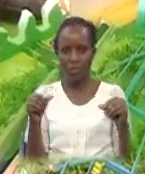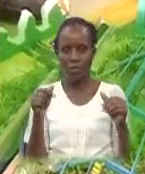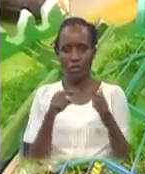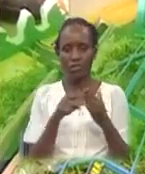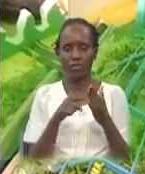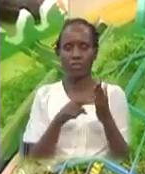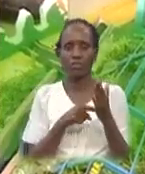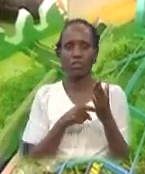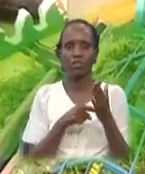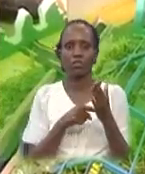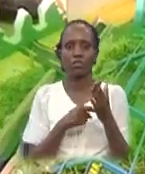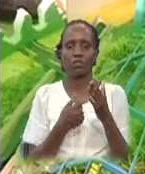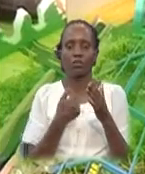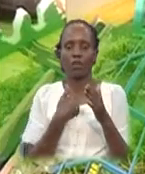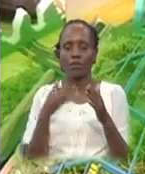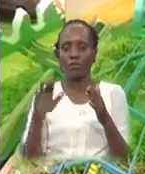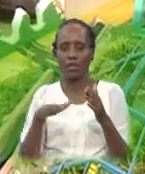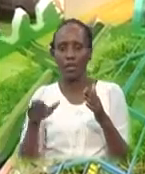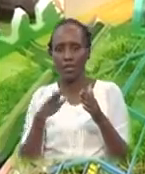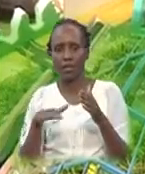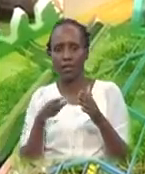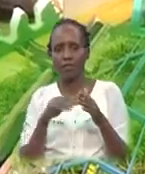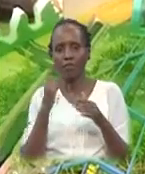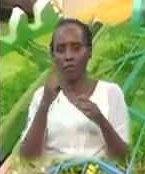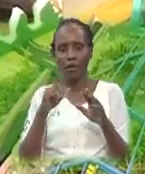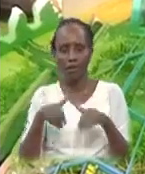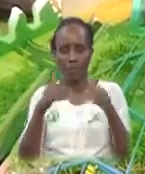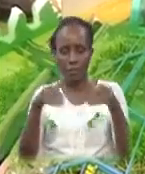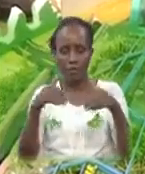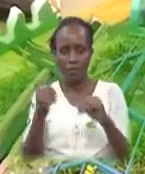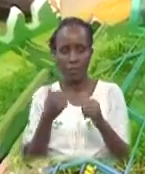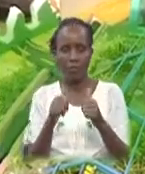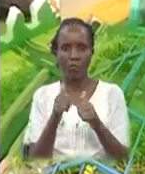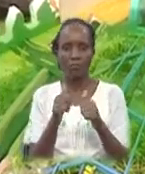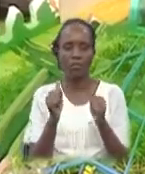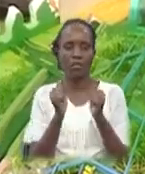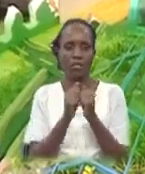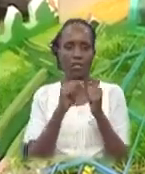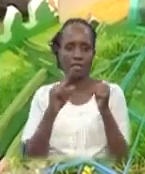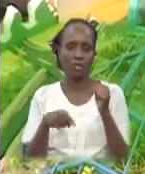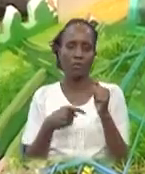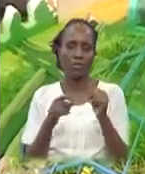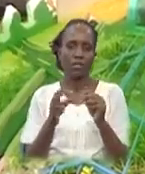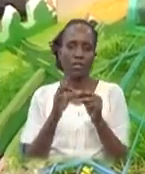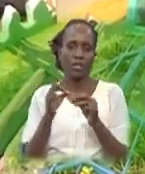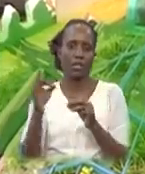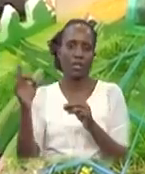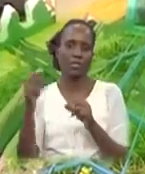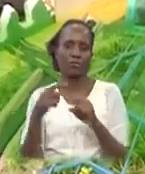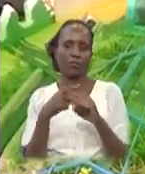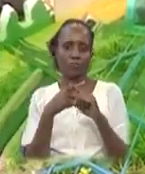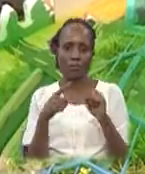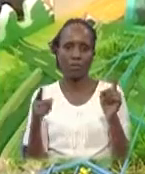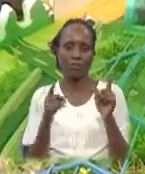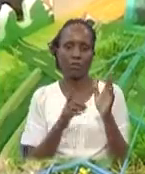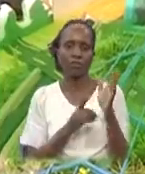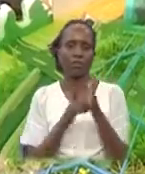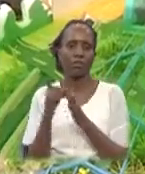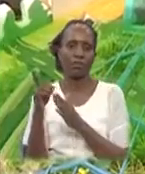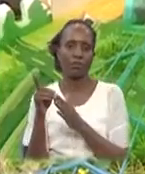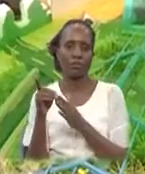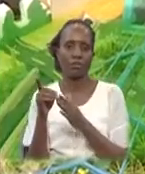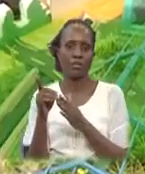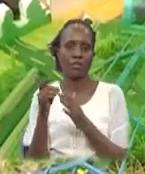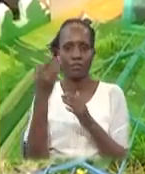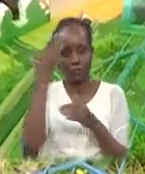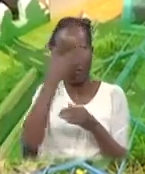conditions, a site for the pilot farm has been identified. The pilot farm will be 10,000 acres, but will